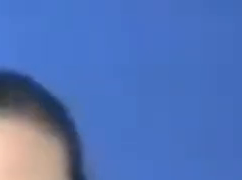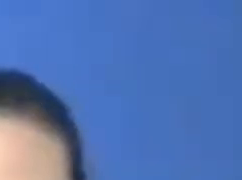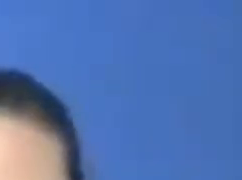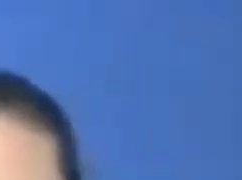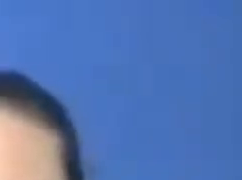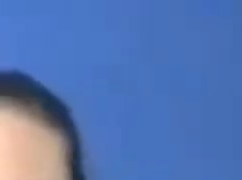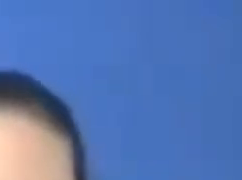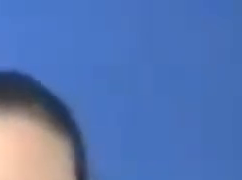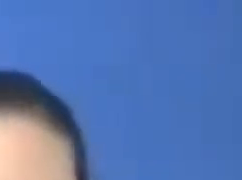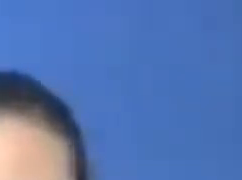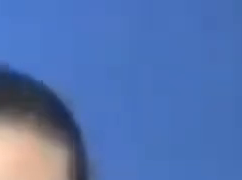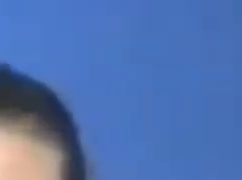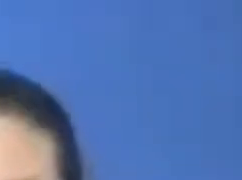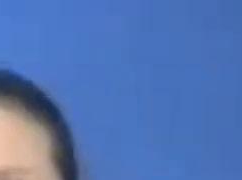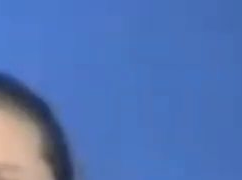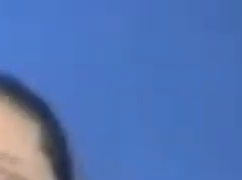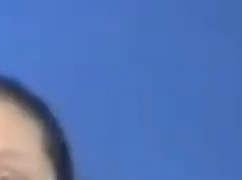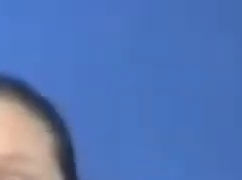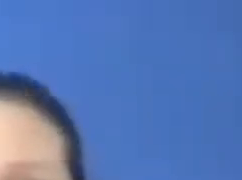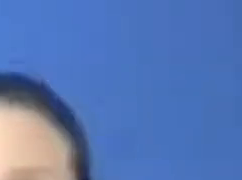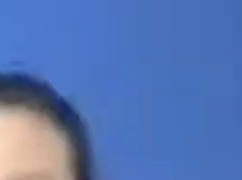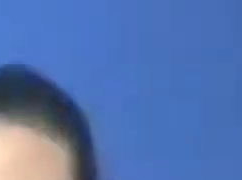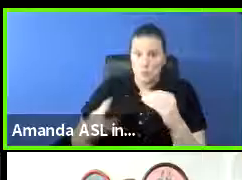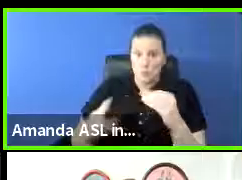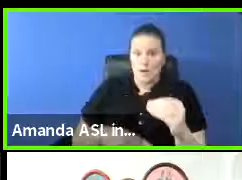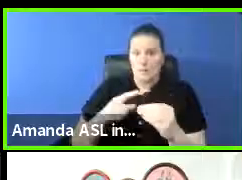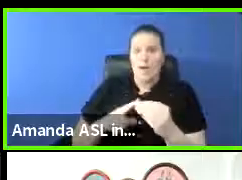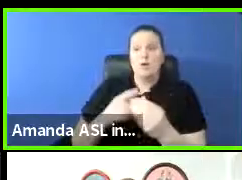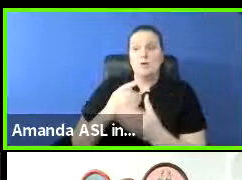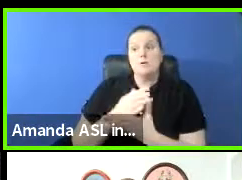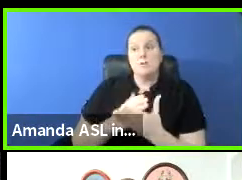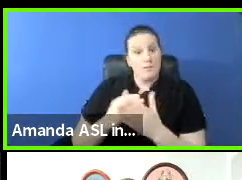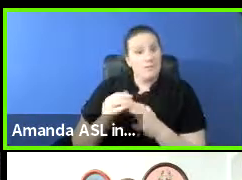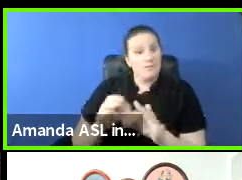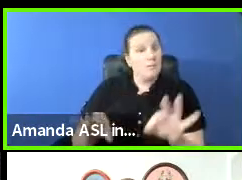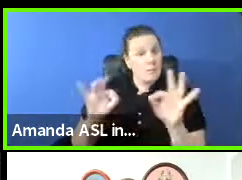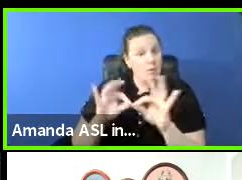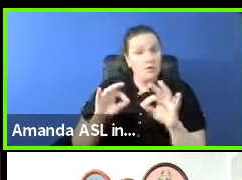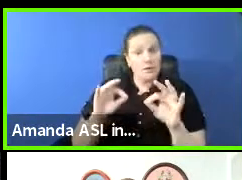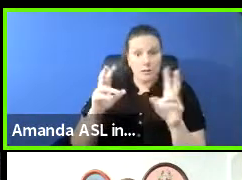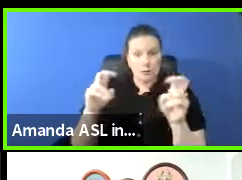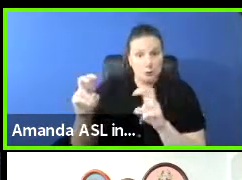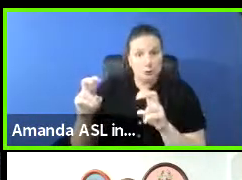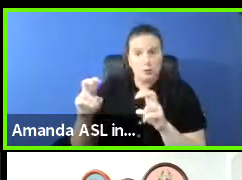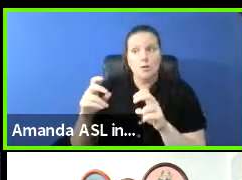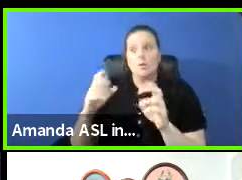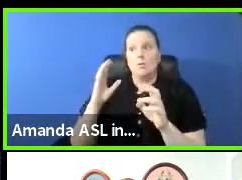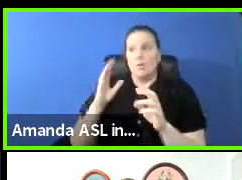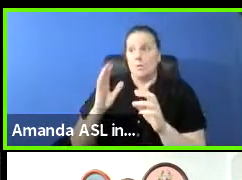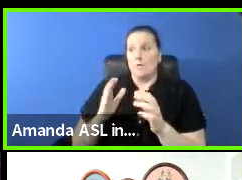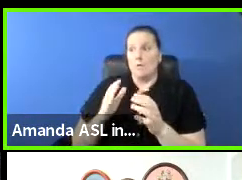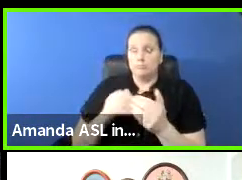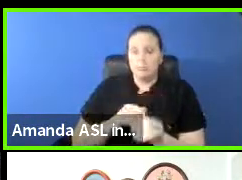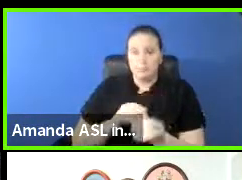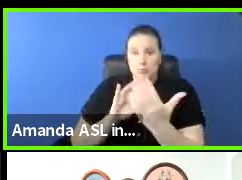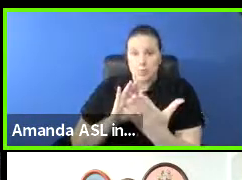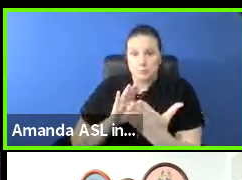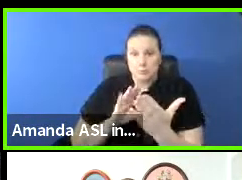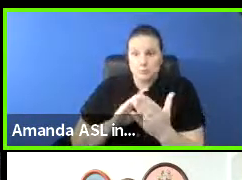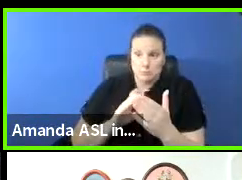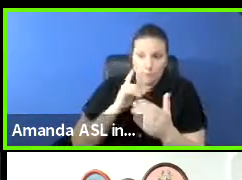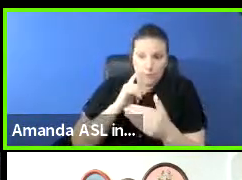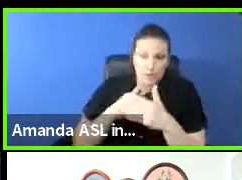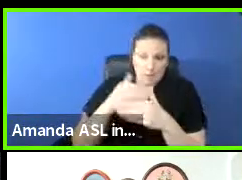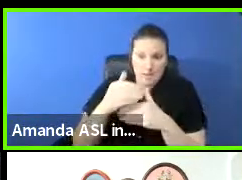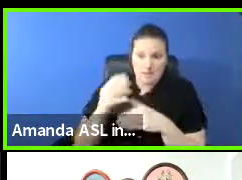in deeply to tell you about some of the important issues that we're going to be addressing over these